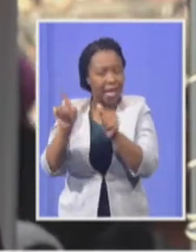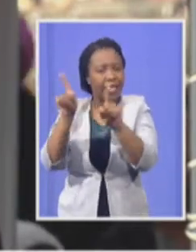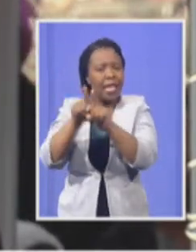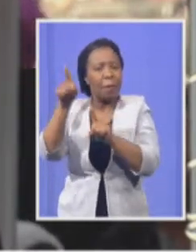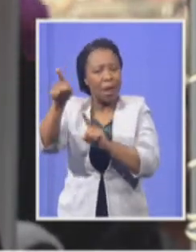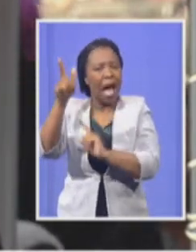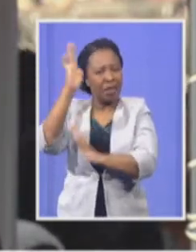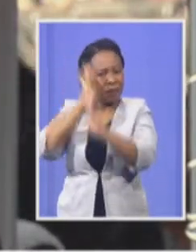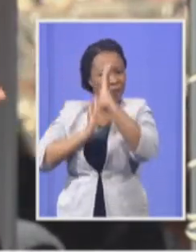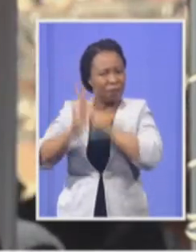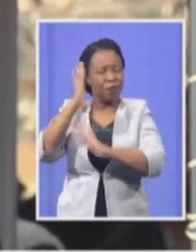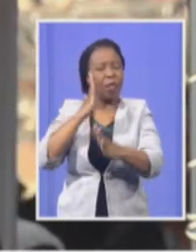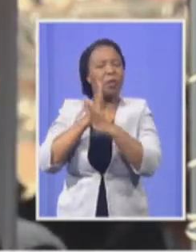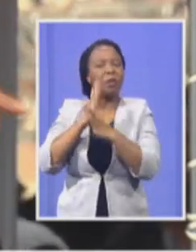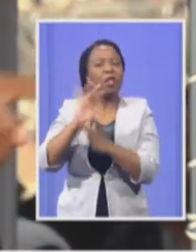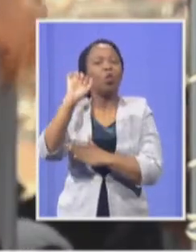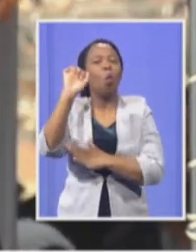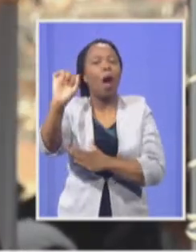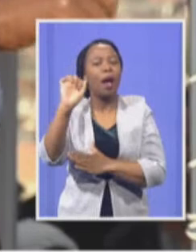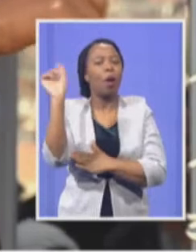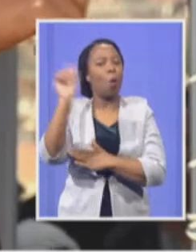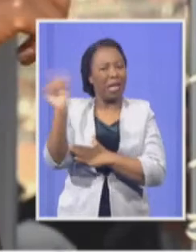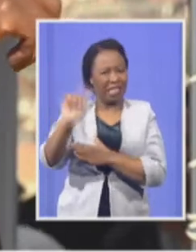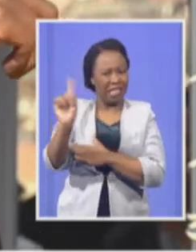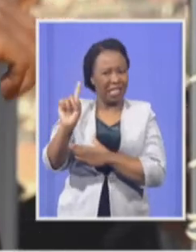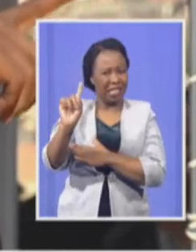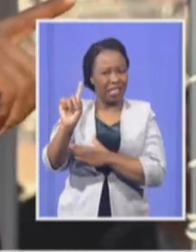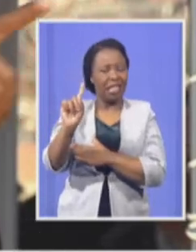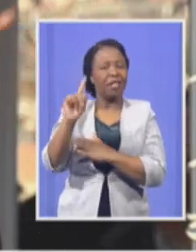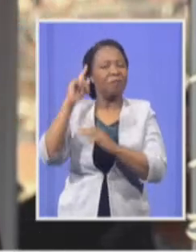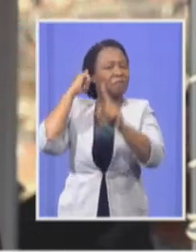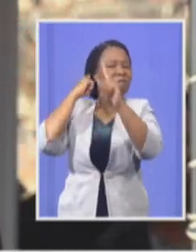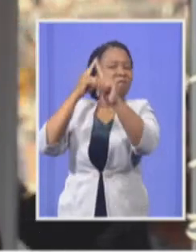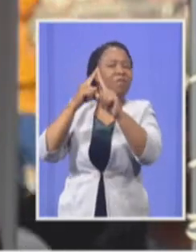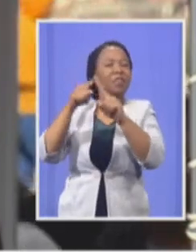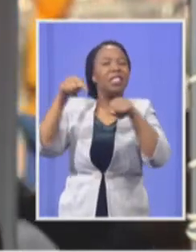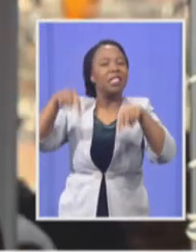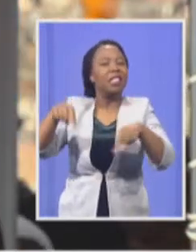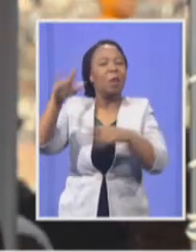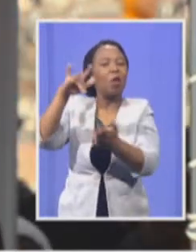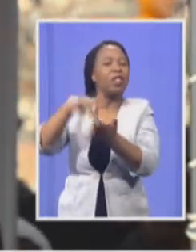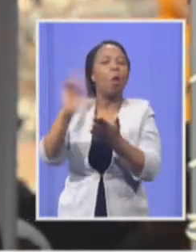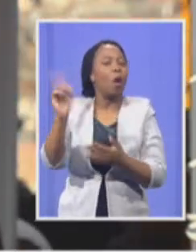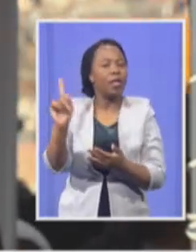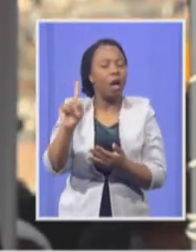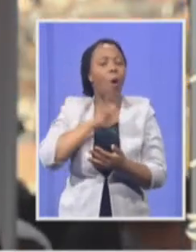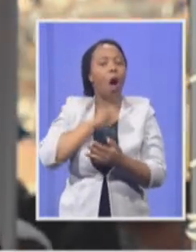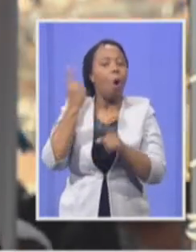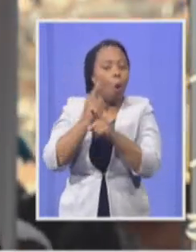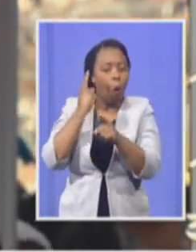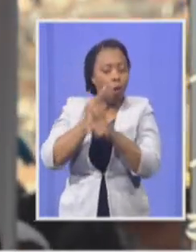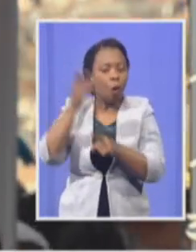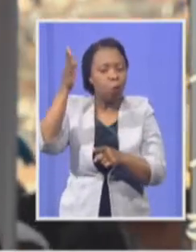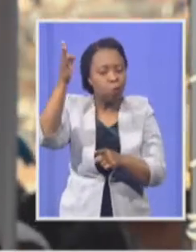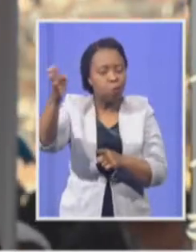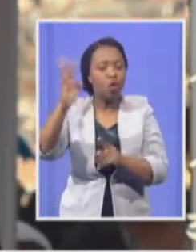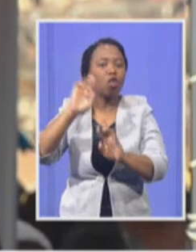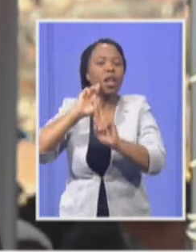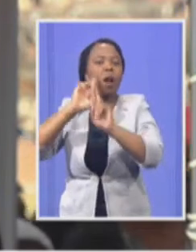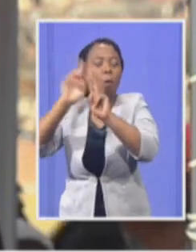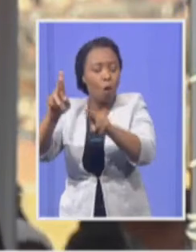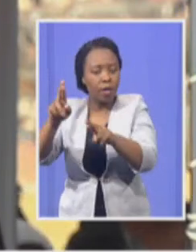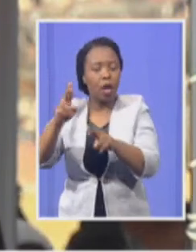mhlambi owakho umsebenzi yena yakhe impact yakhe yintoni pha police station ngoba njalo uma ufika police station reporter uthi ucela